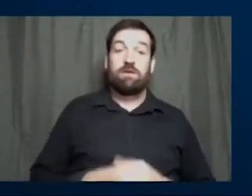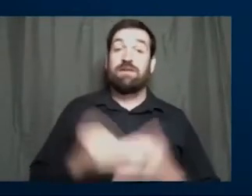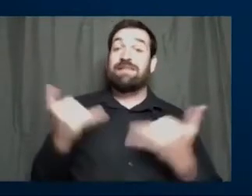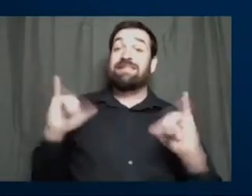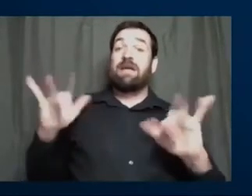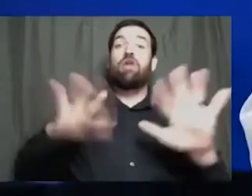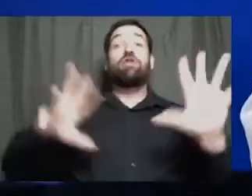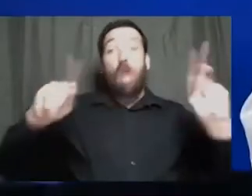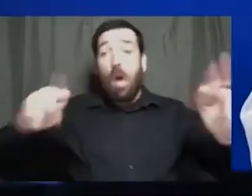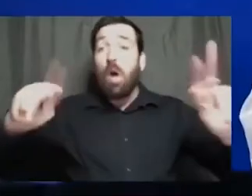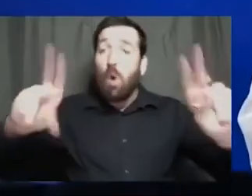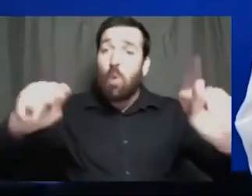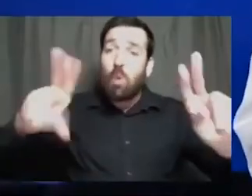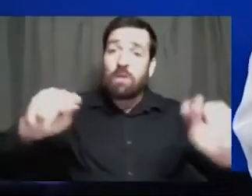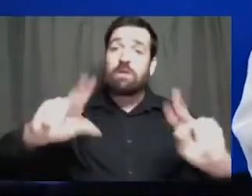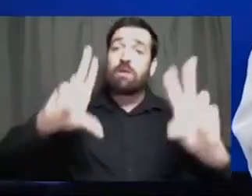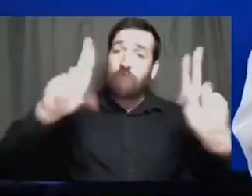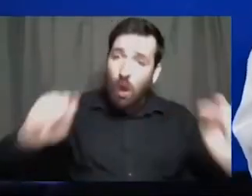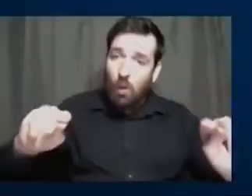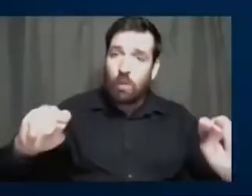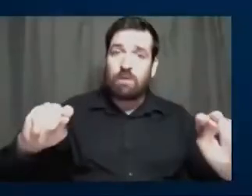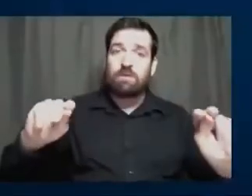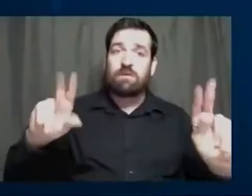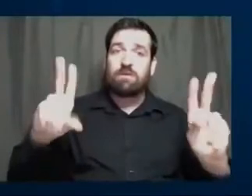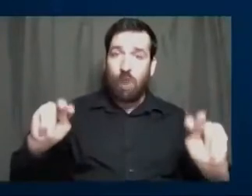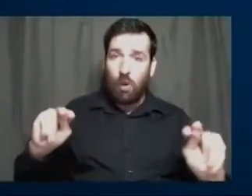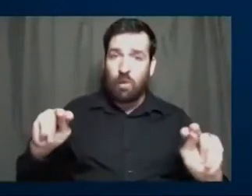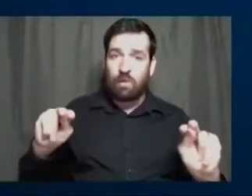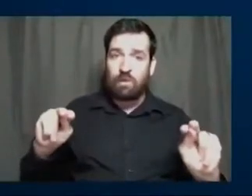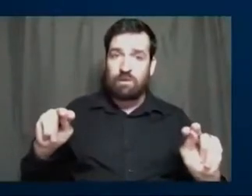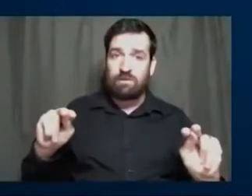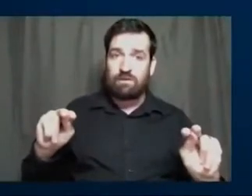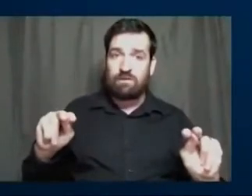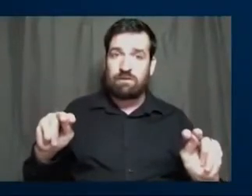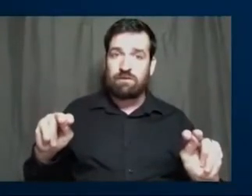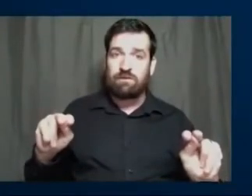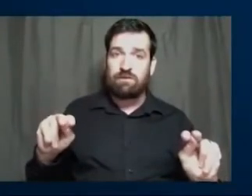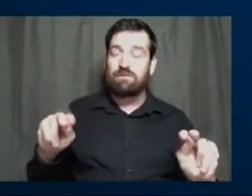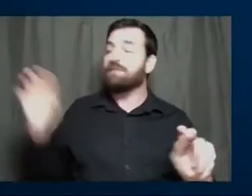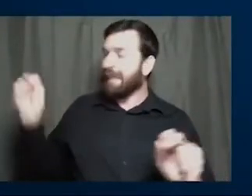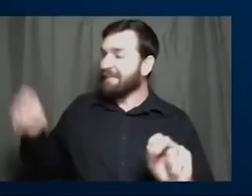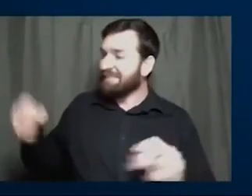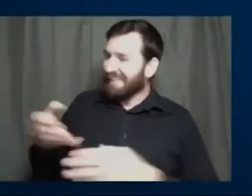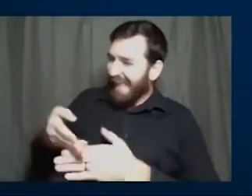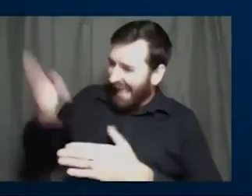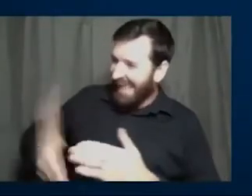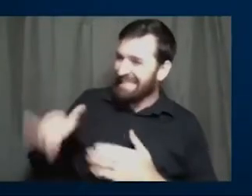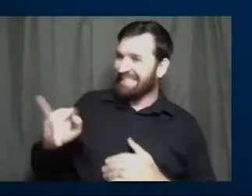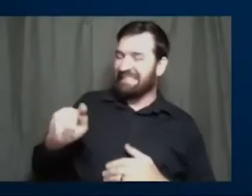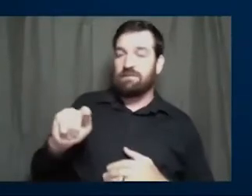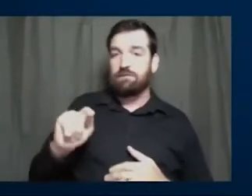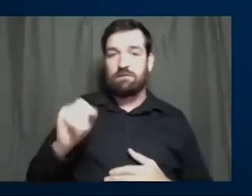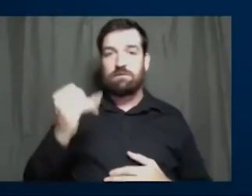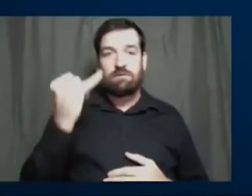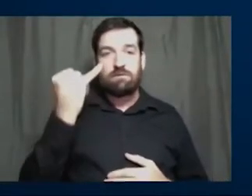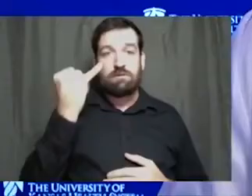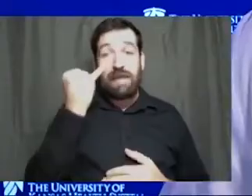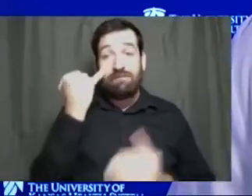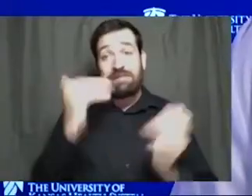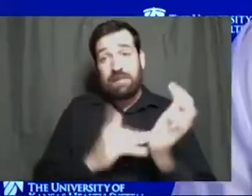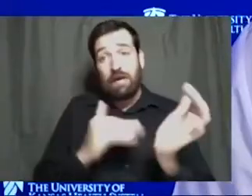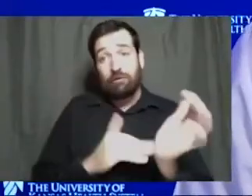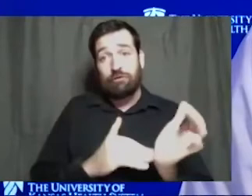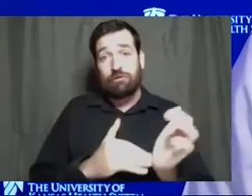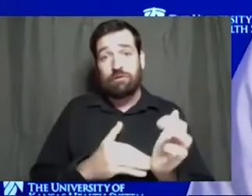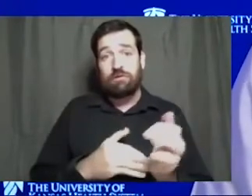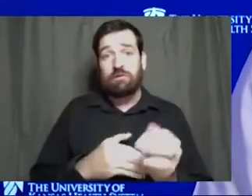No. So can we put a stake through this one? This is yes, you know, end it. If it was a physician, I think it's time to maybe